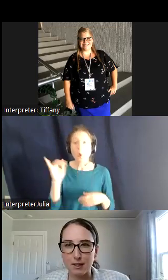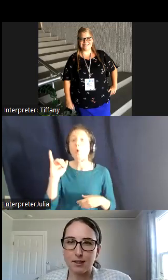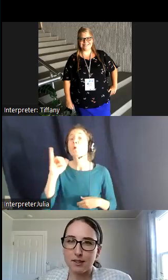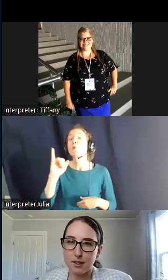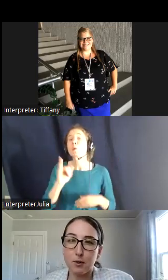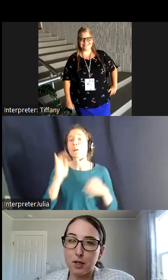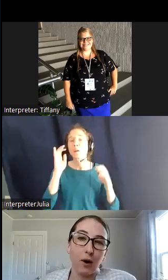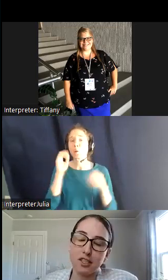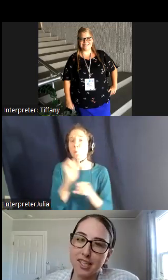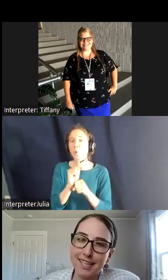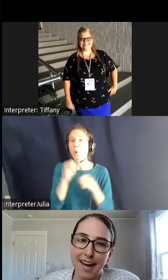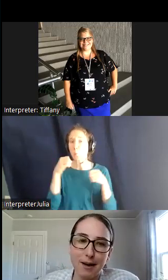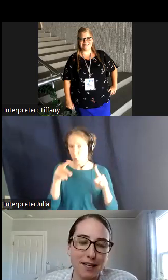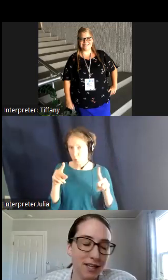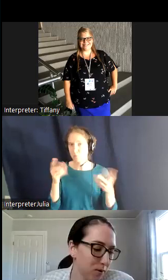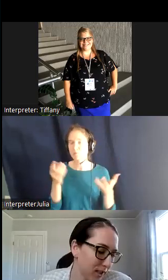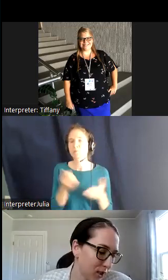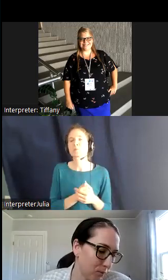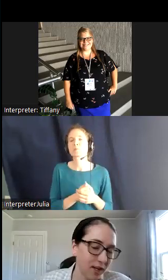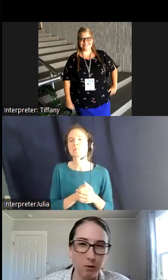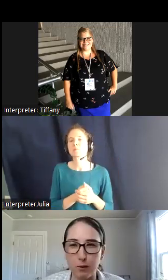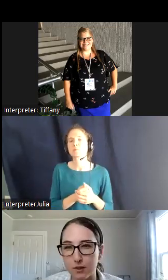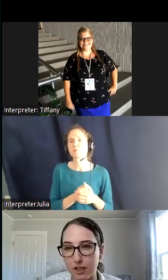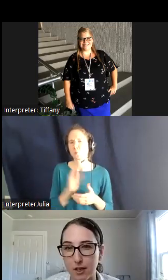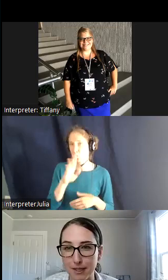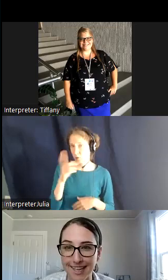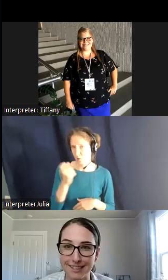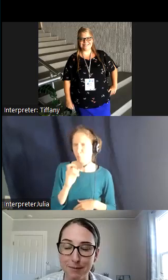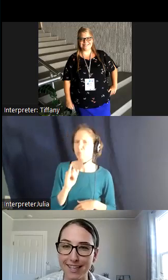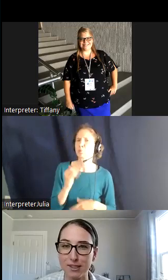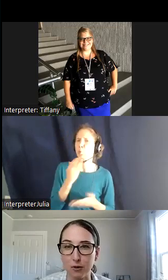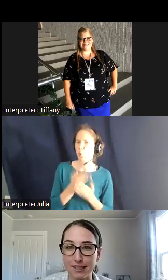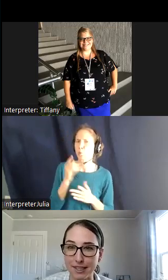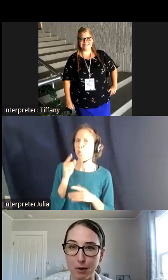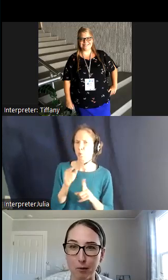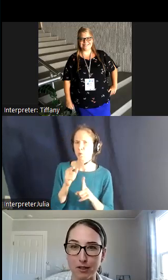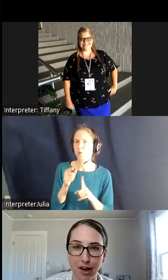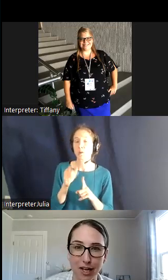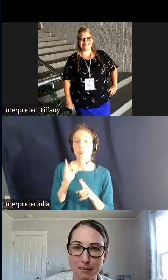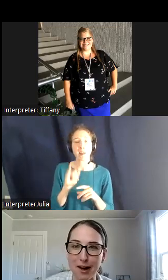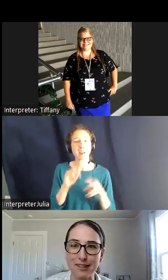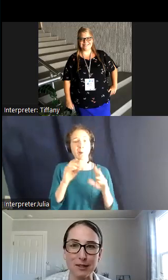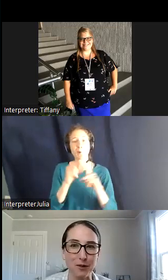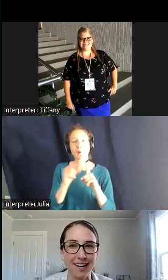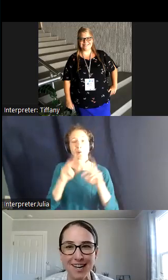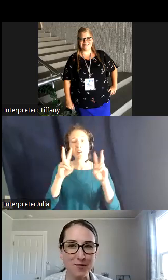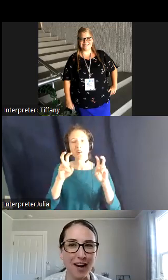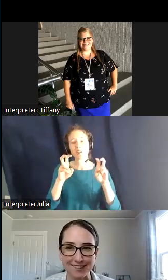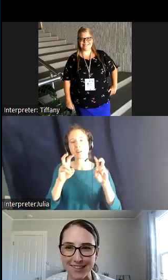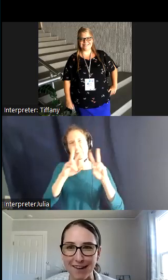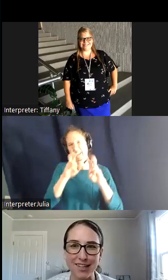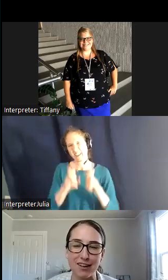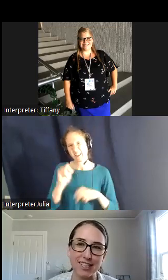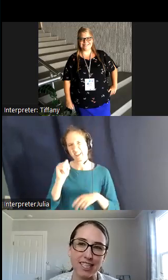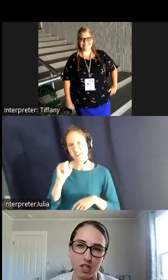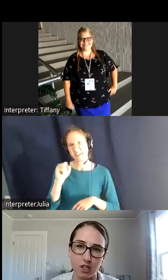think to your question, I think you raise a good point that when we use the term assessment, it's not always clear what we're talking about. And so we're